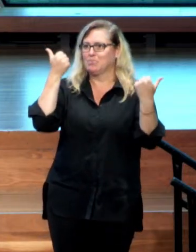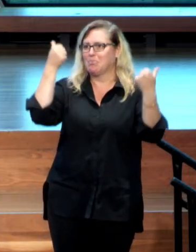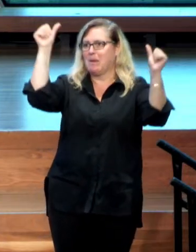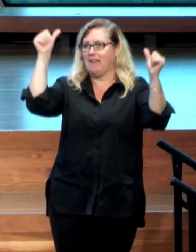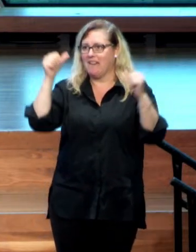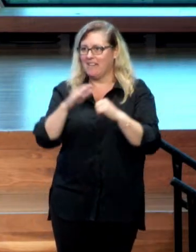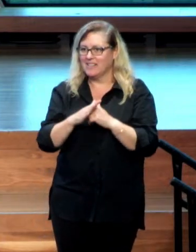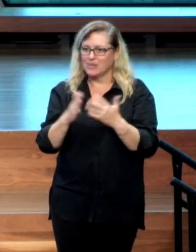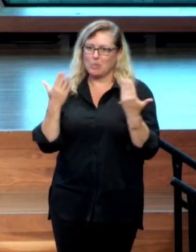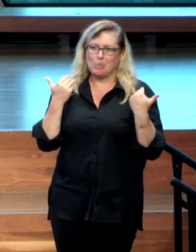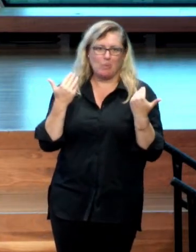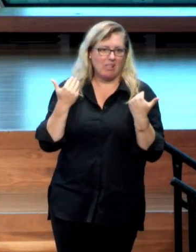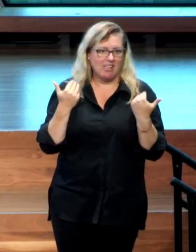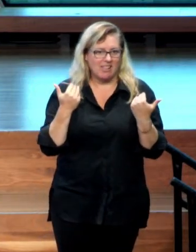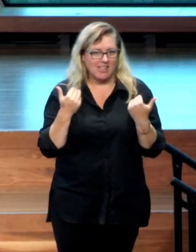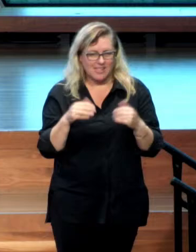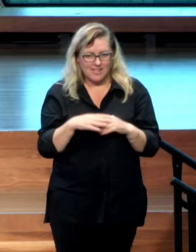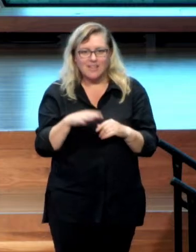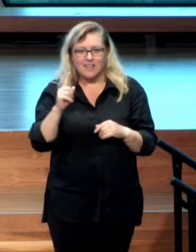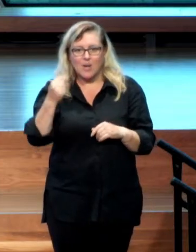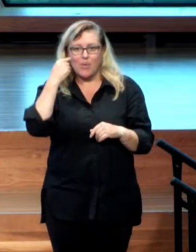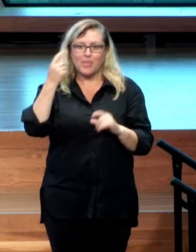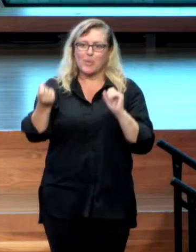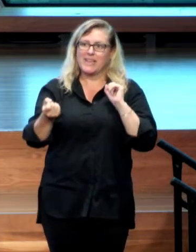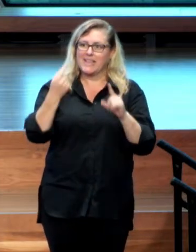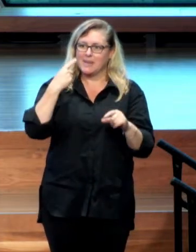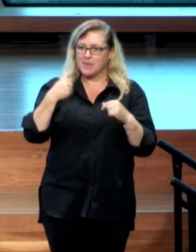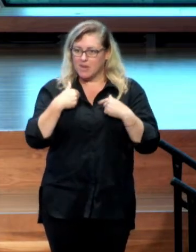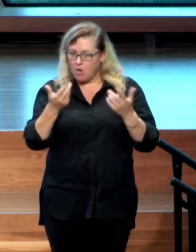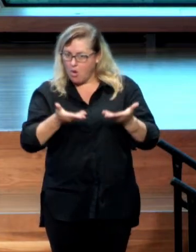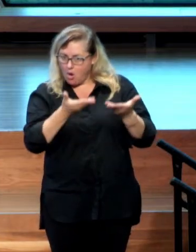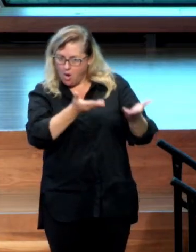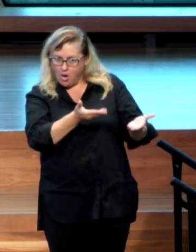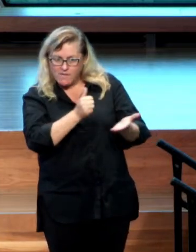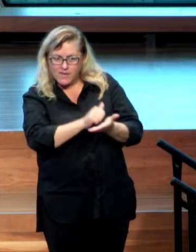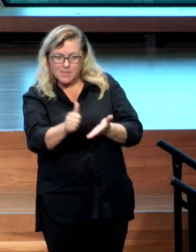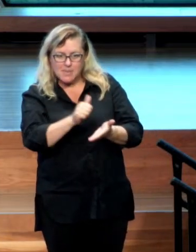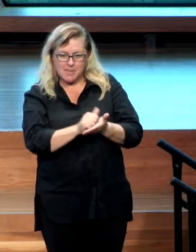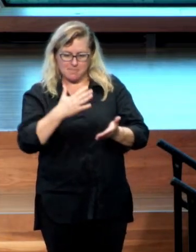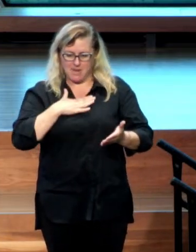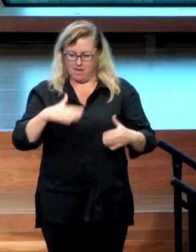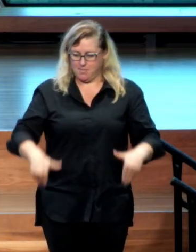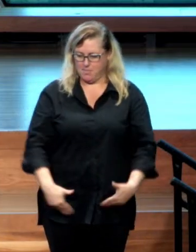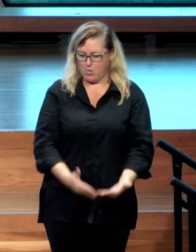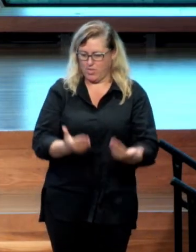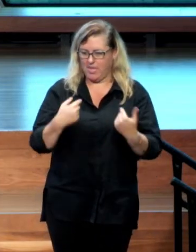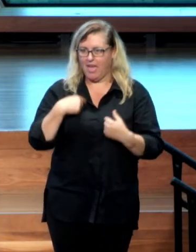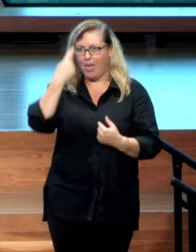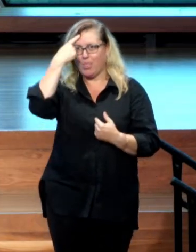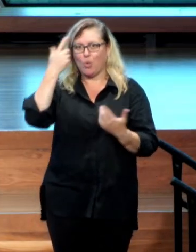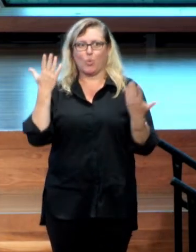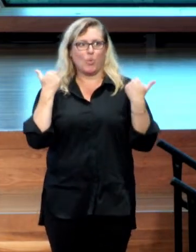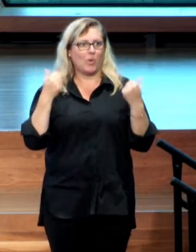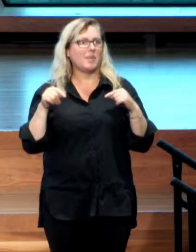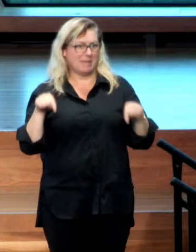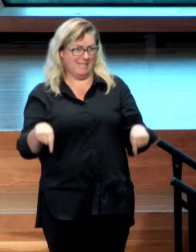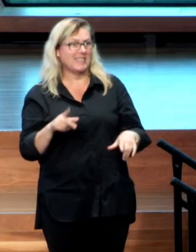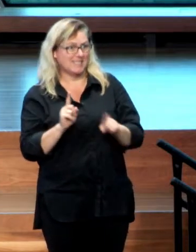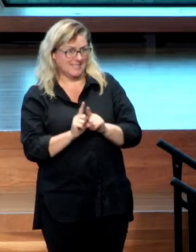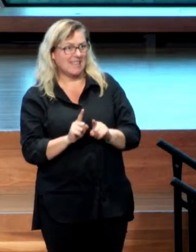this? I thought when you emailed me an offer of publication on my birthday that was pretty cool, but this is also really